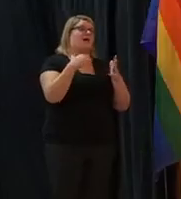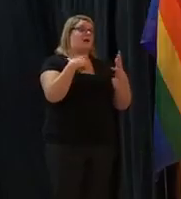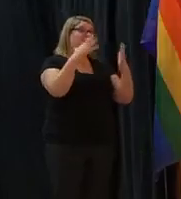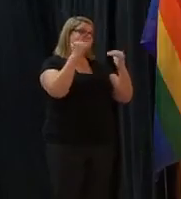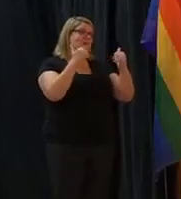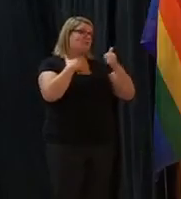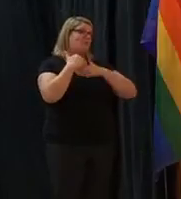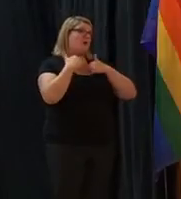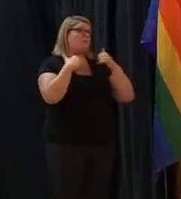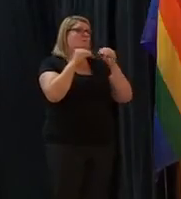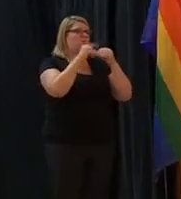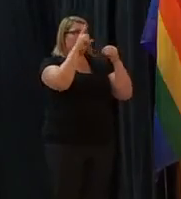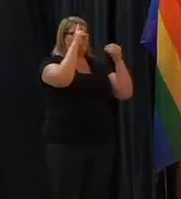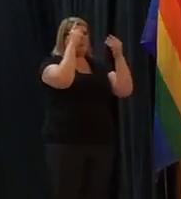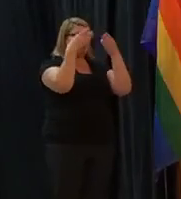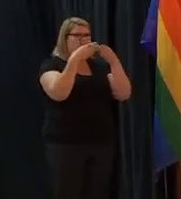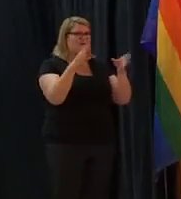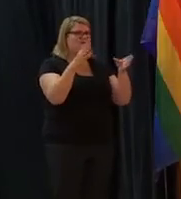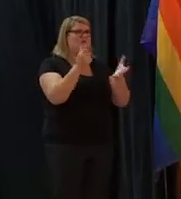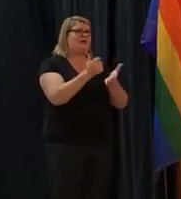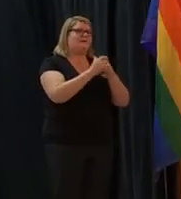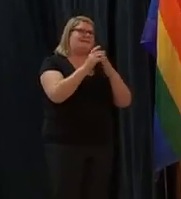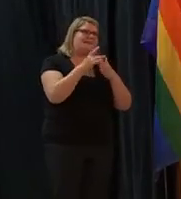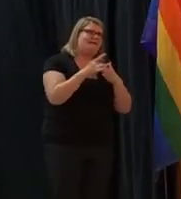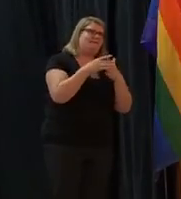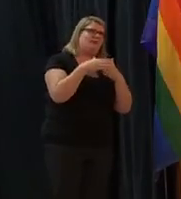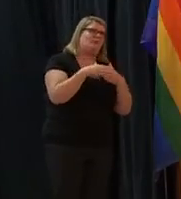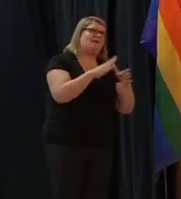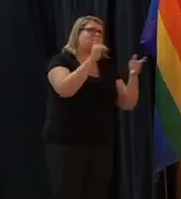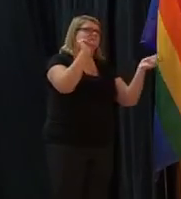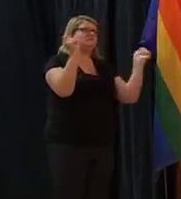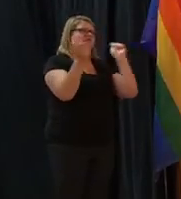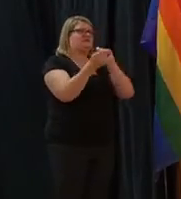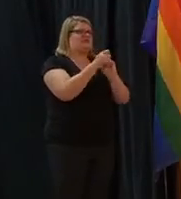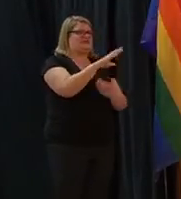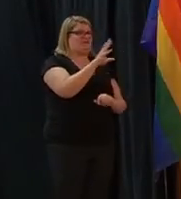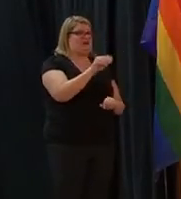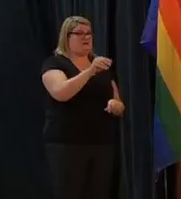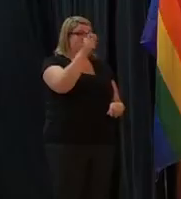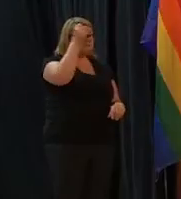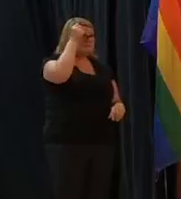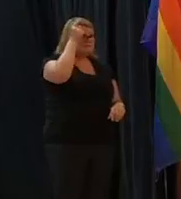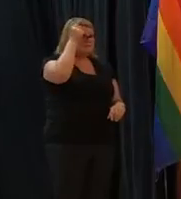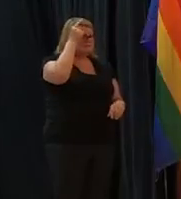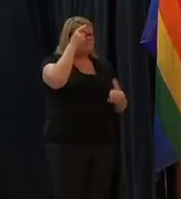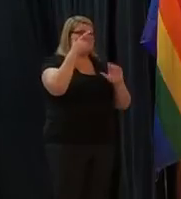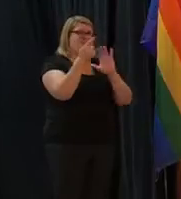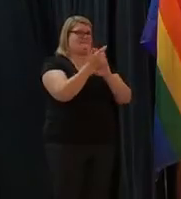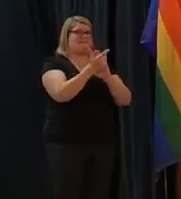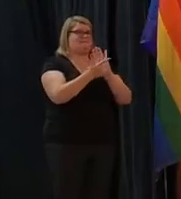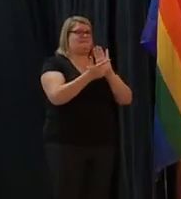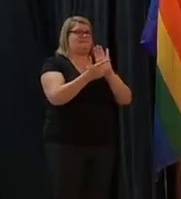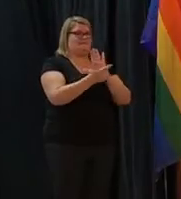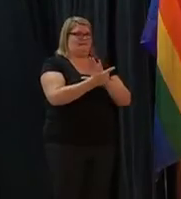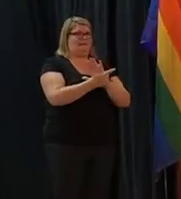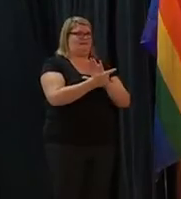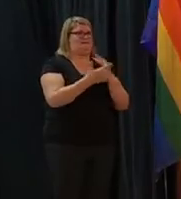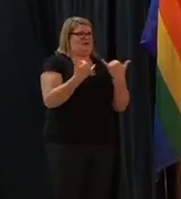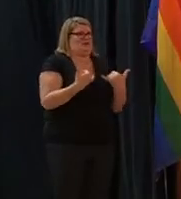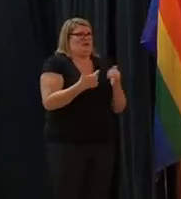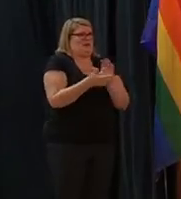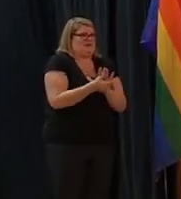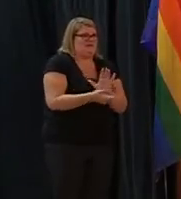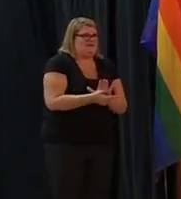more open, to lead the way in Africa. However, the law, the current legal